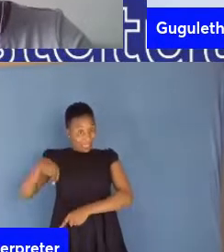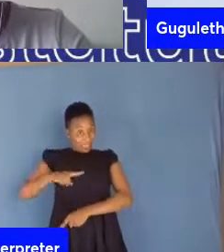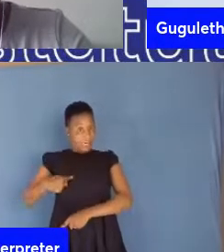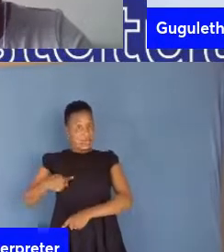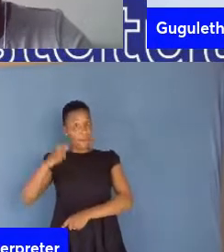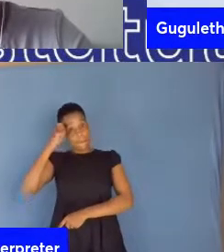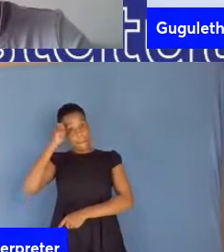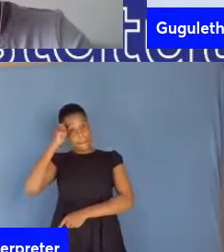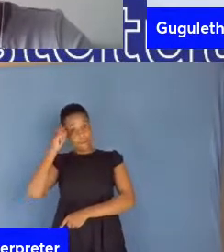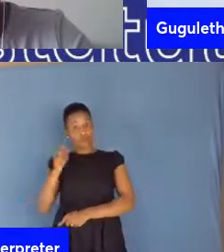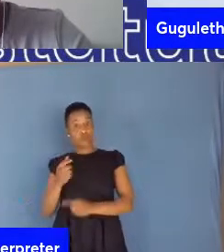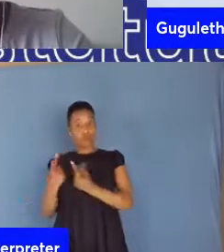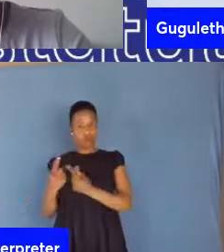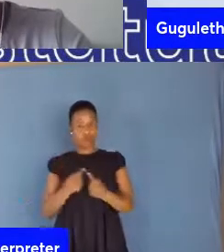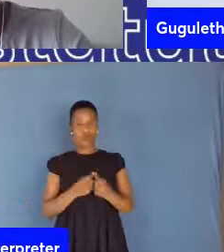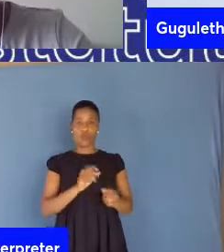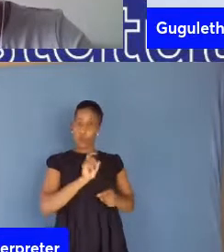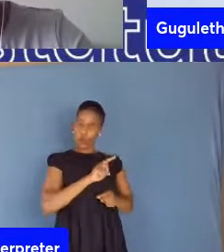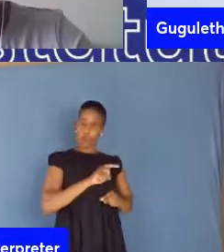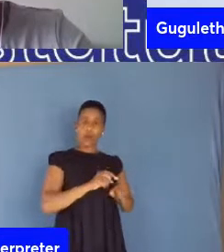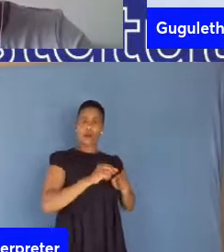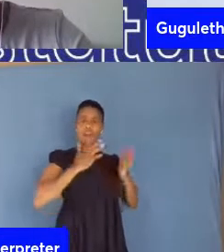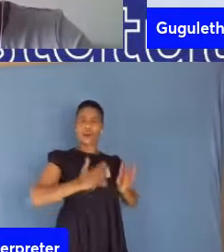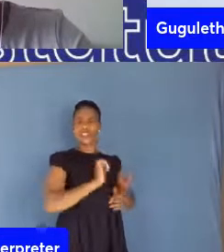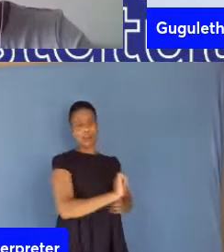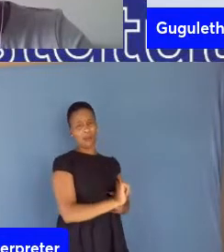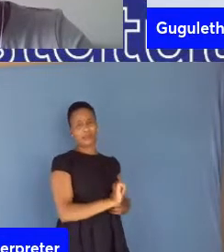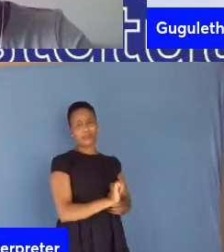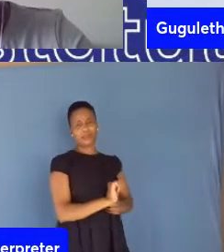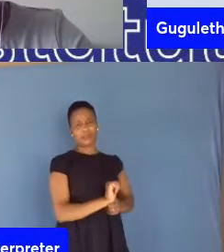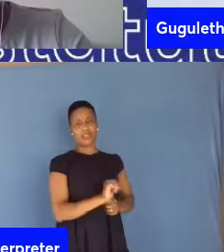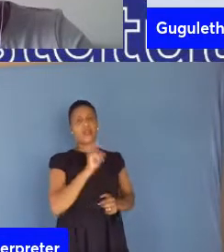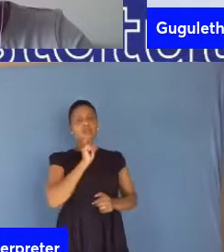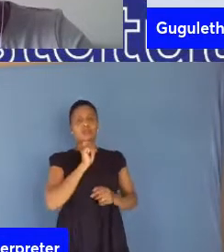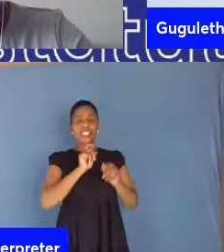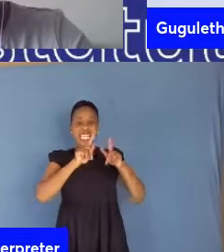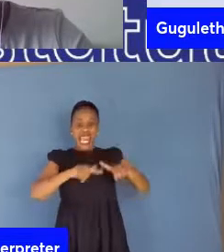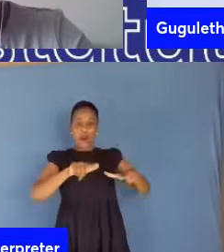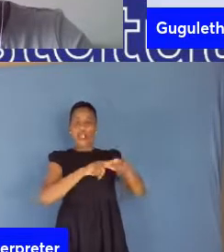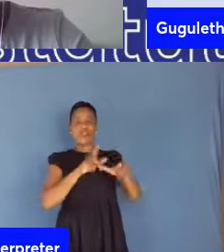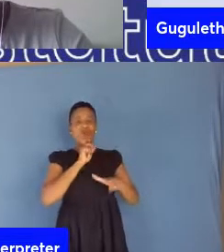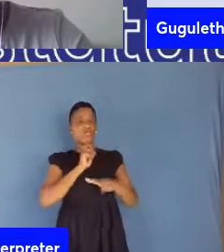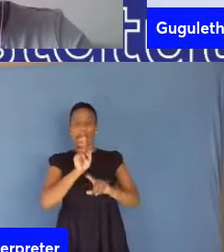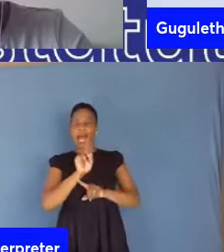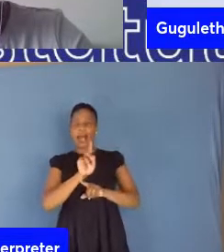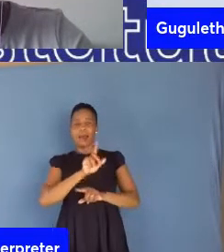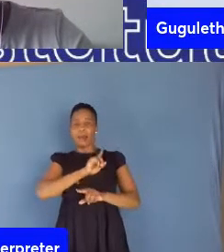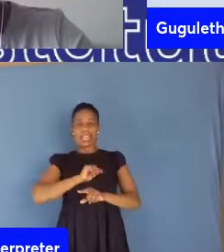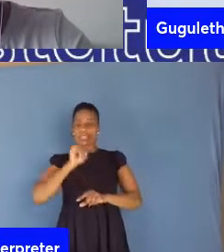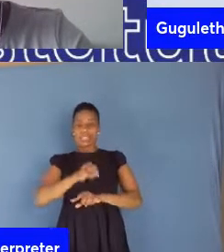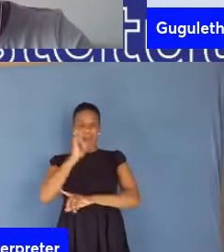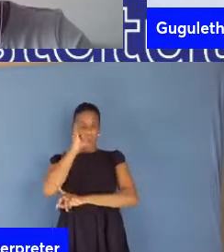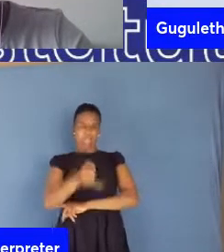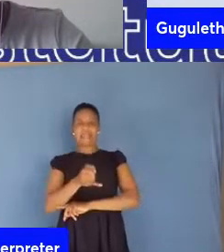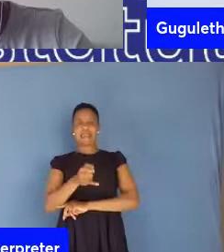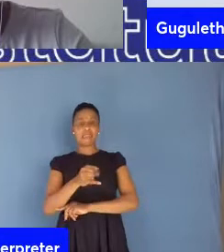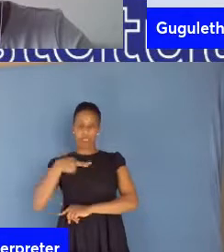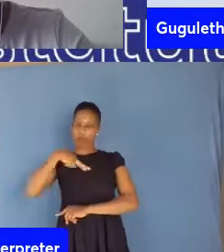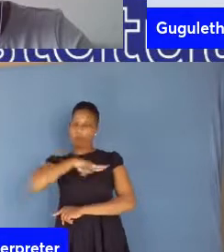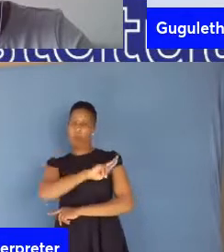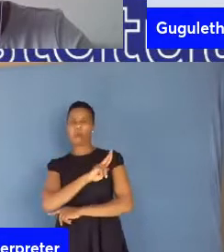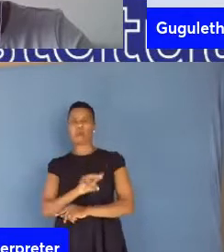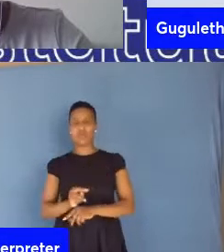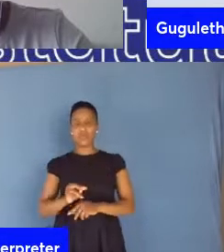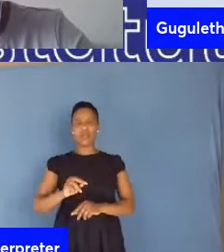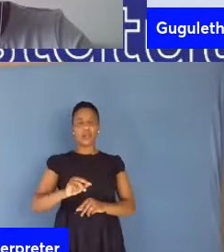Yeah. I can't even use the language we use because it's so violent, right? It's so rude. It's when we think about sex, we also don't think